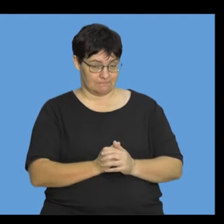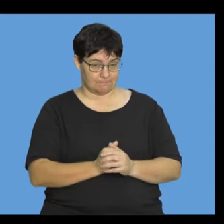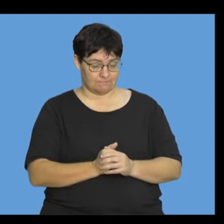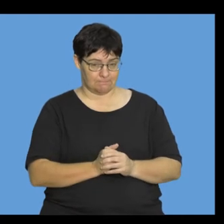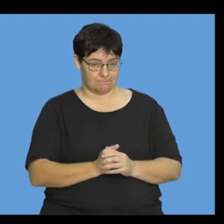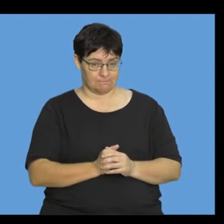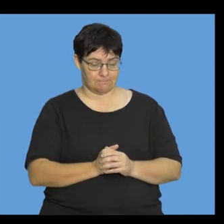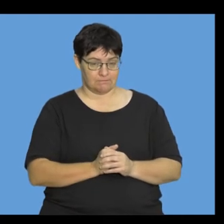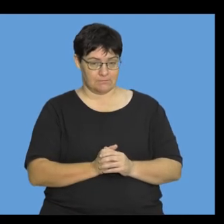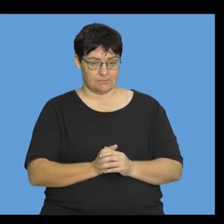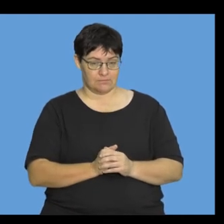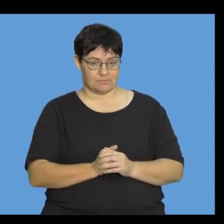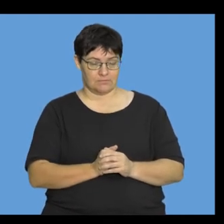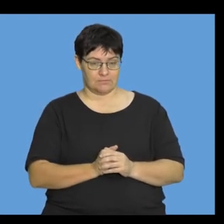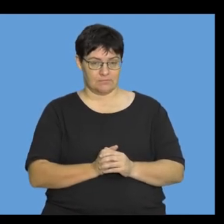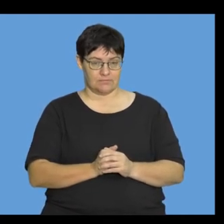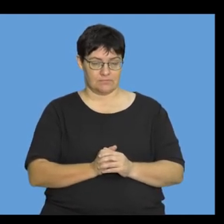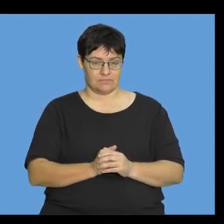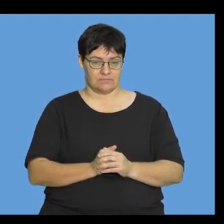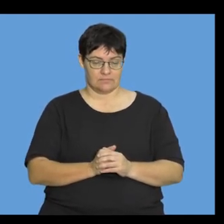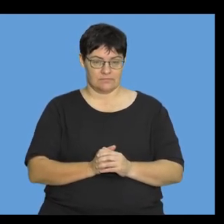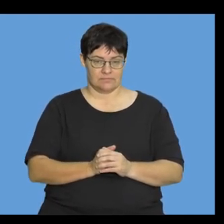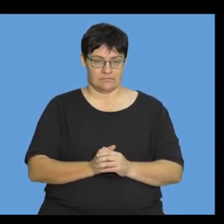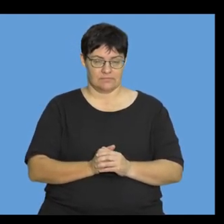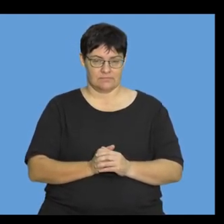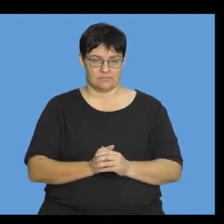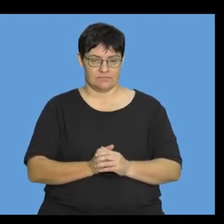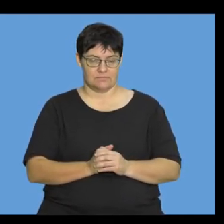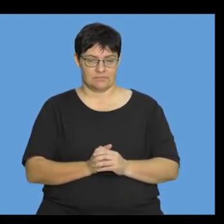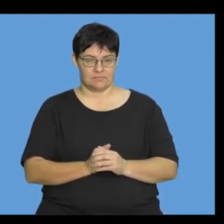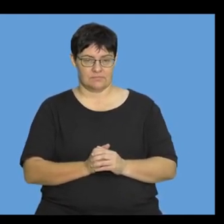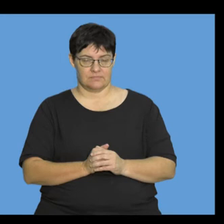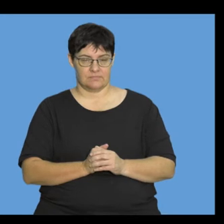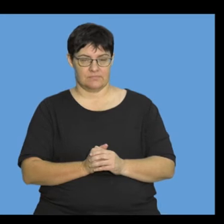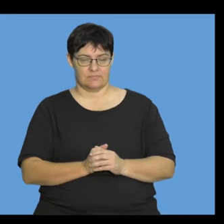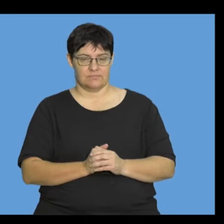at a specific temperature, at a certain